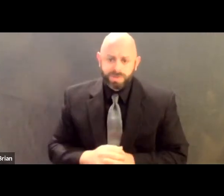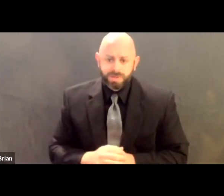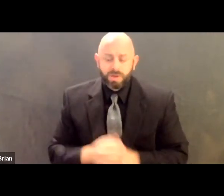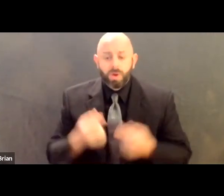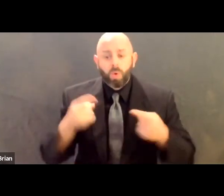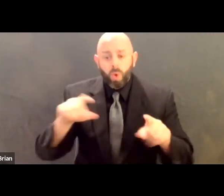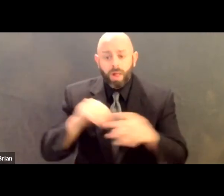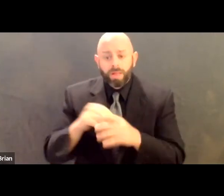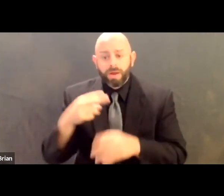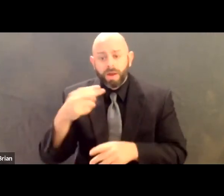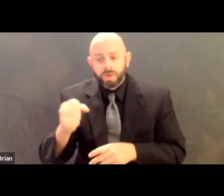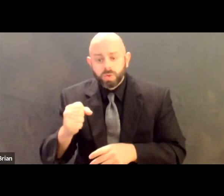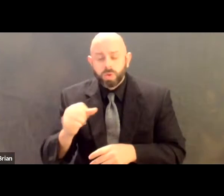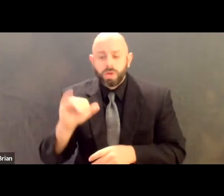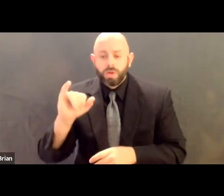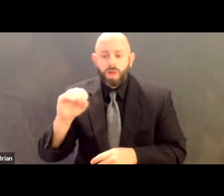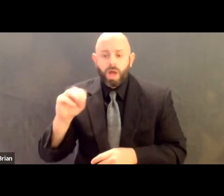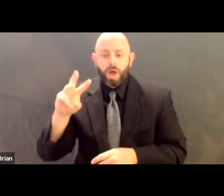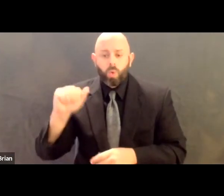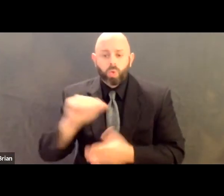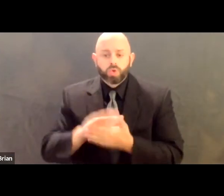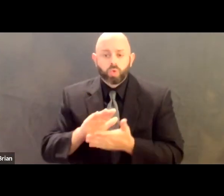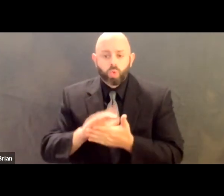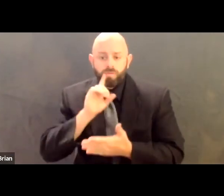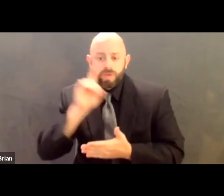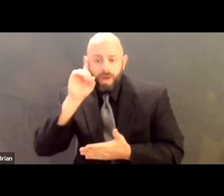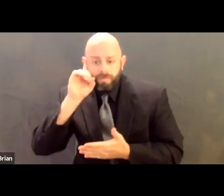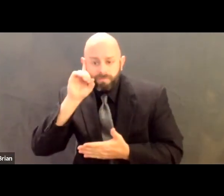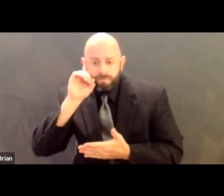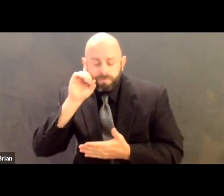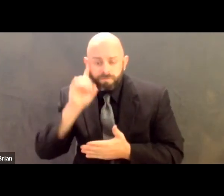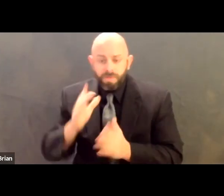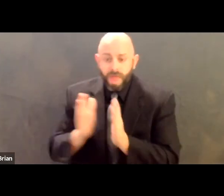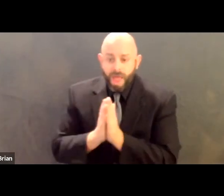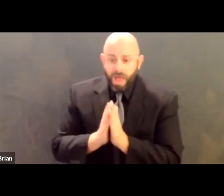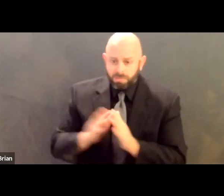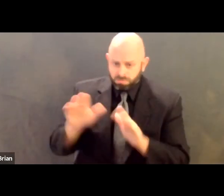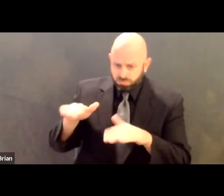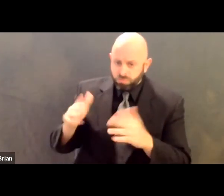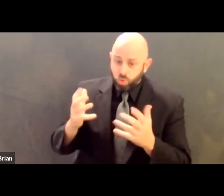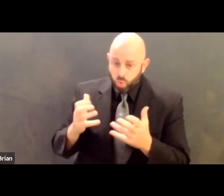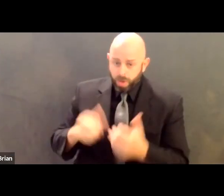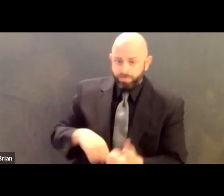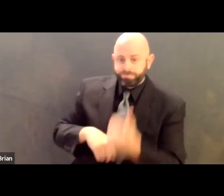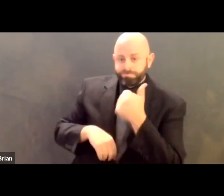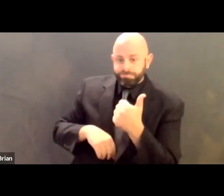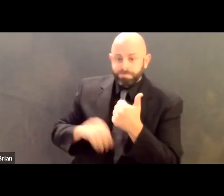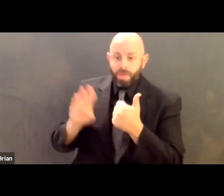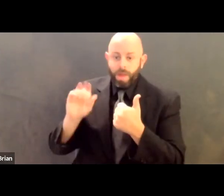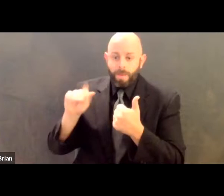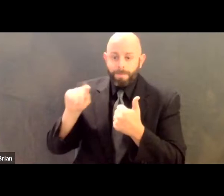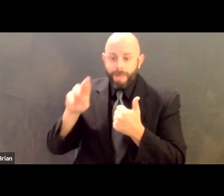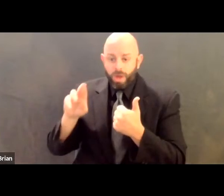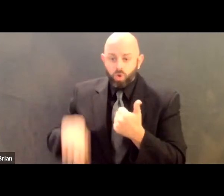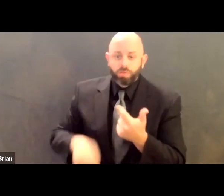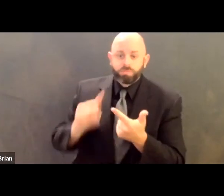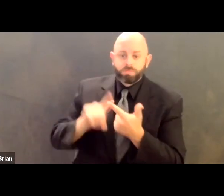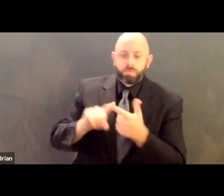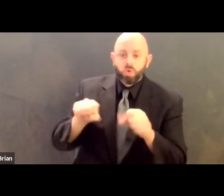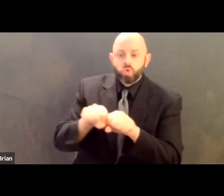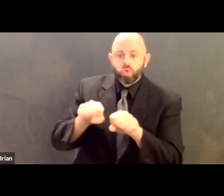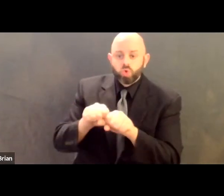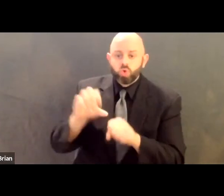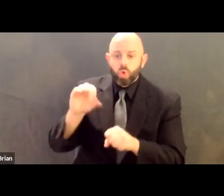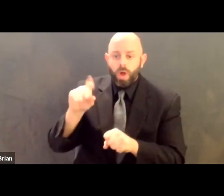at the Iowa School for the Deaf, they asked him if he would like to be a baker, a shoe cobbler, or a printer's assistant.